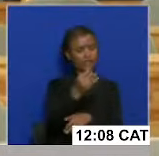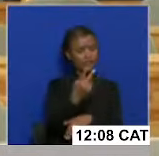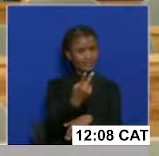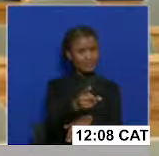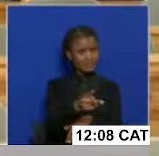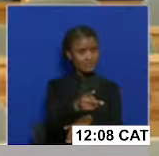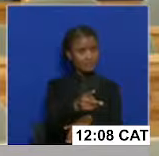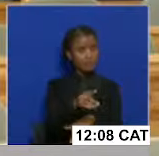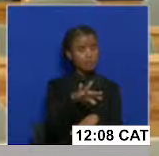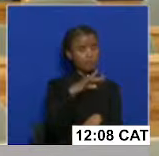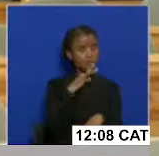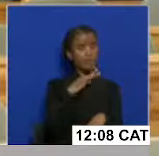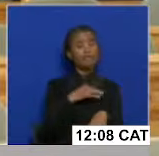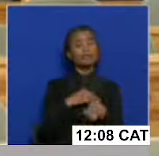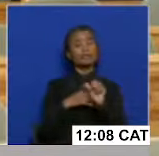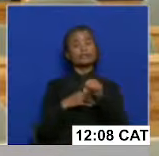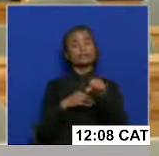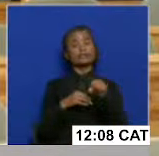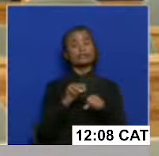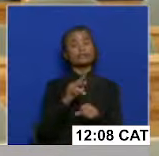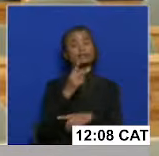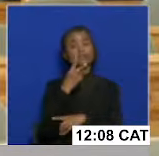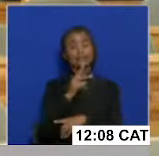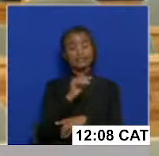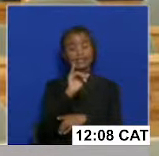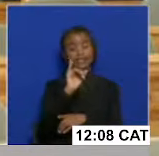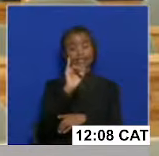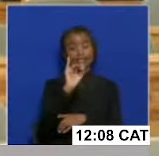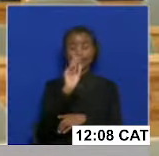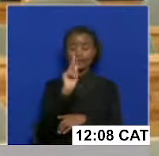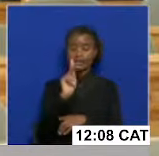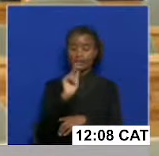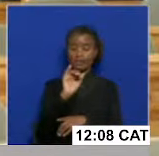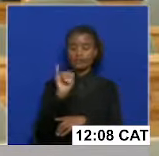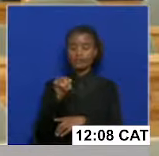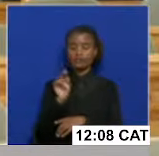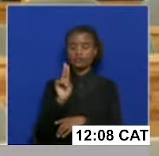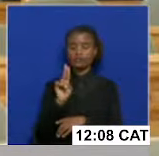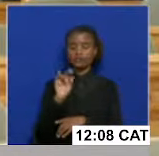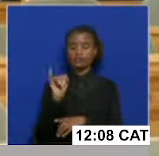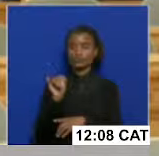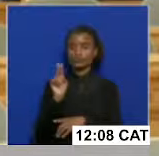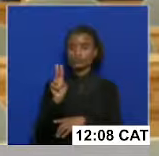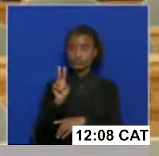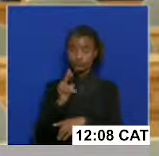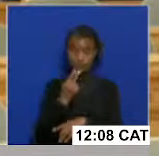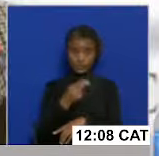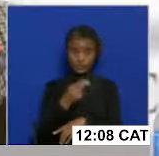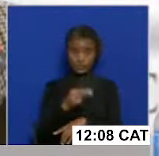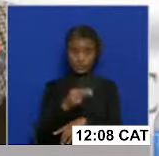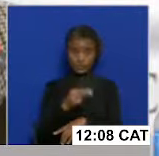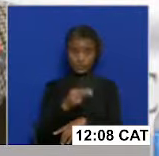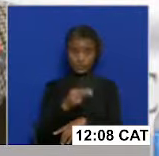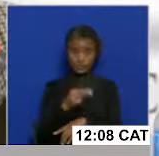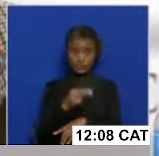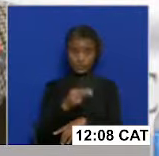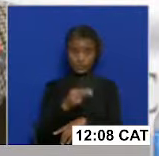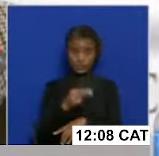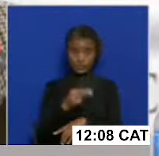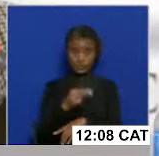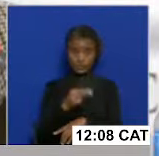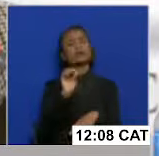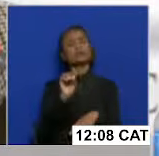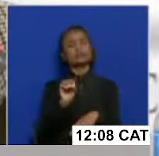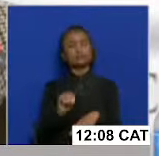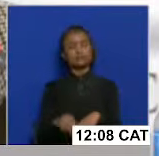you see 2 words there, K Juju. Yes, I see it. Can I ask you what the K is a reference